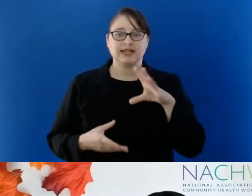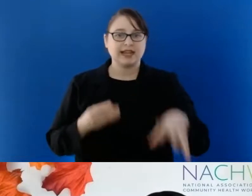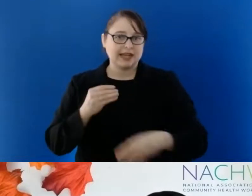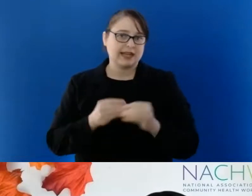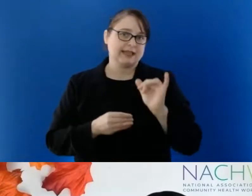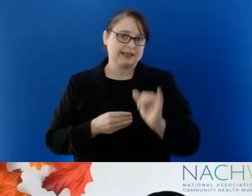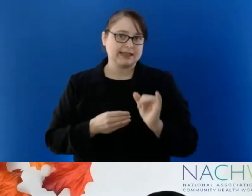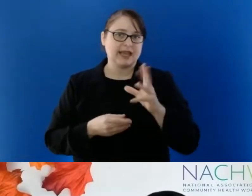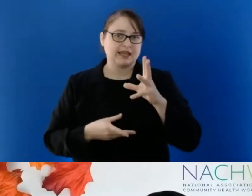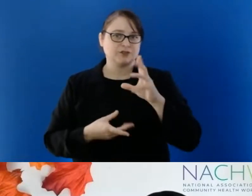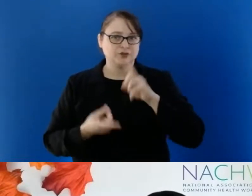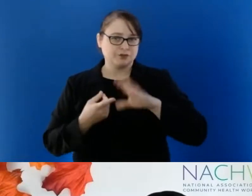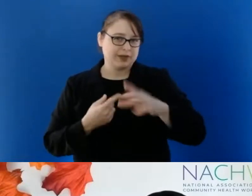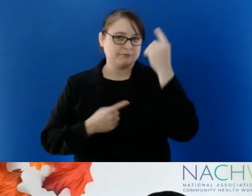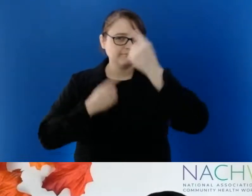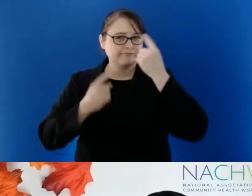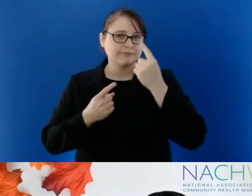or not get vaccinated.